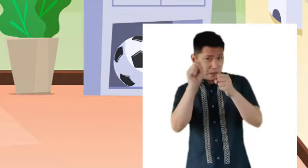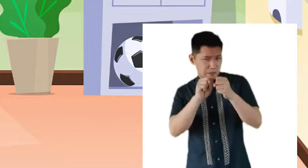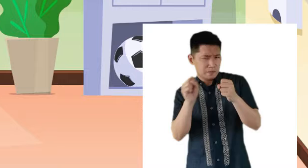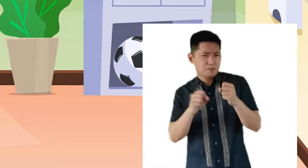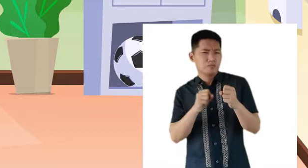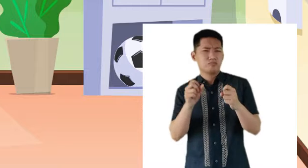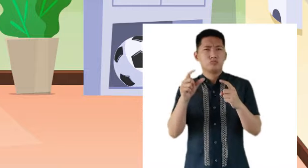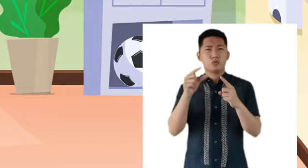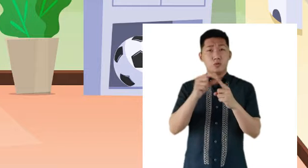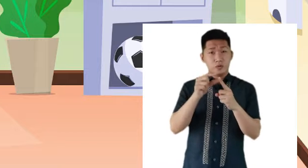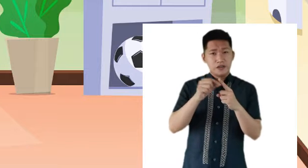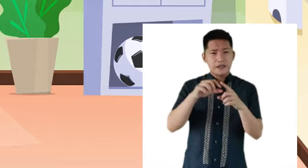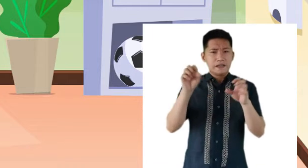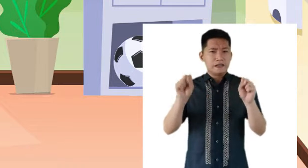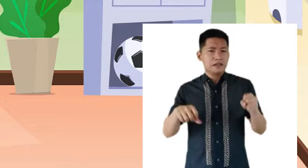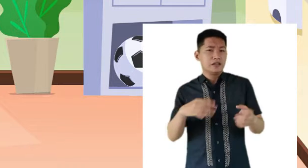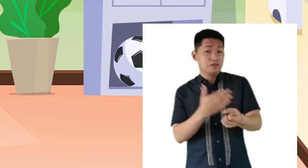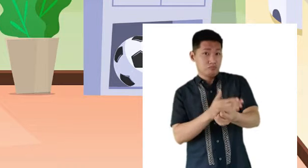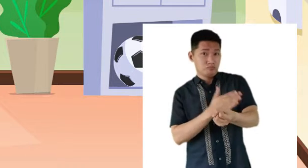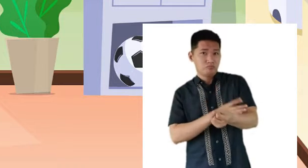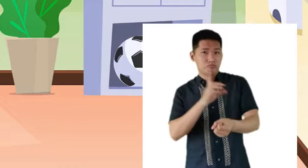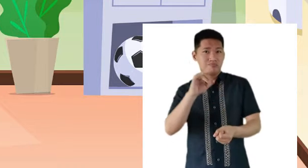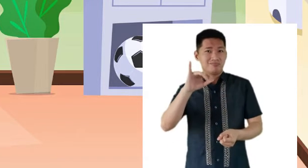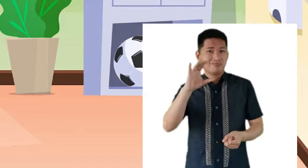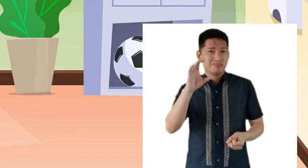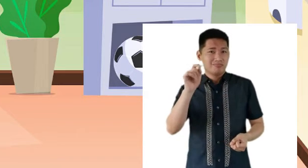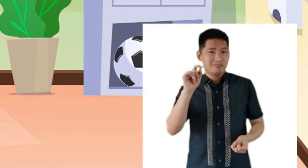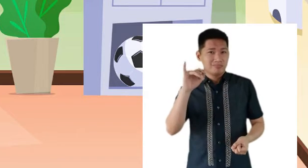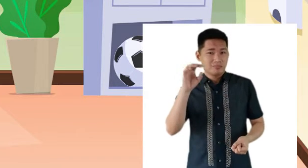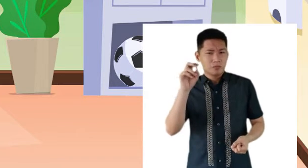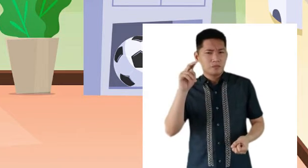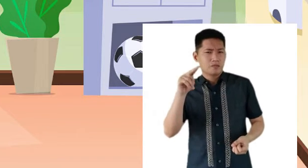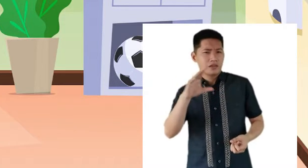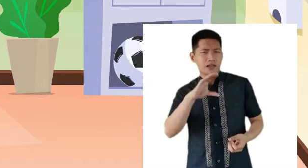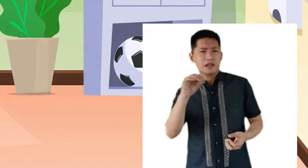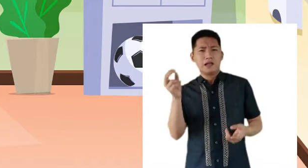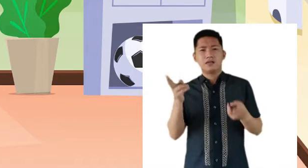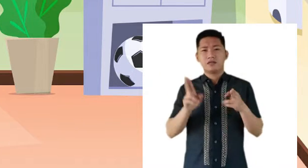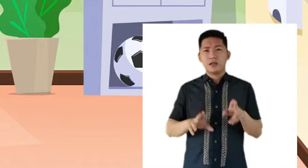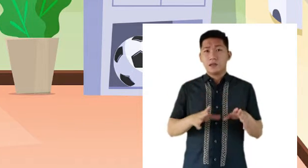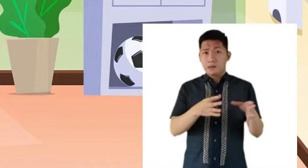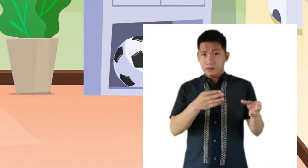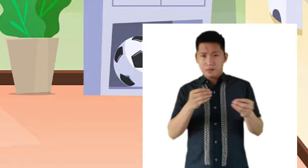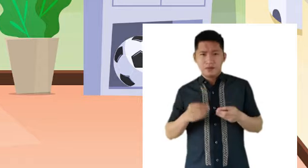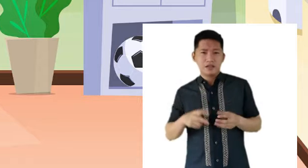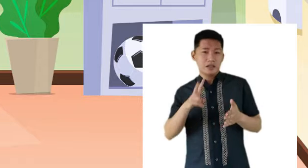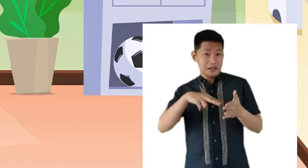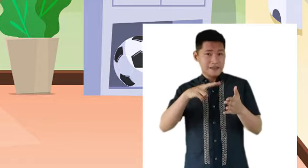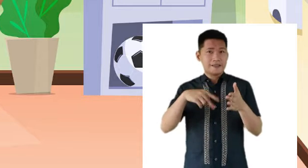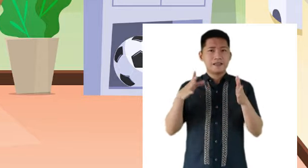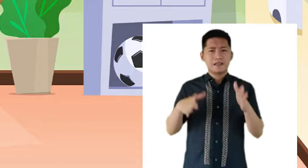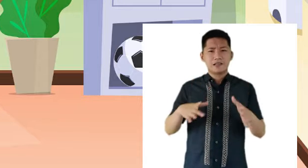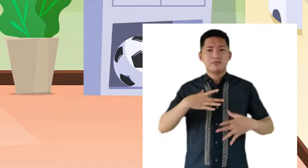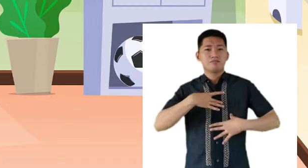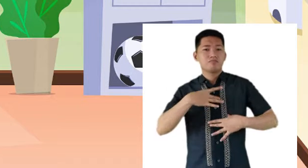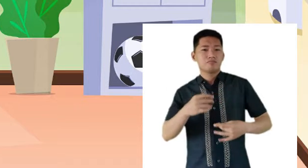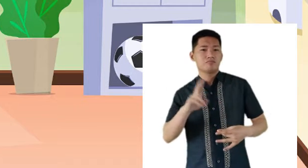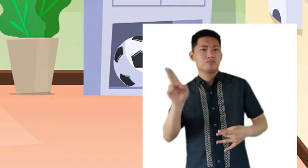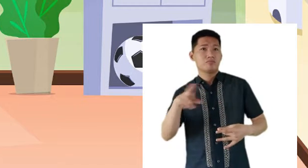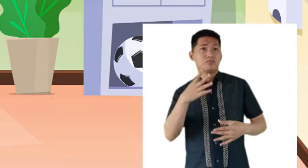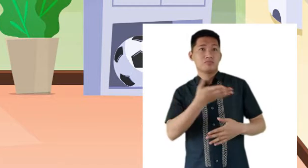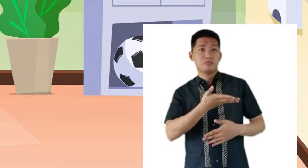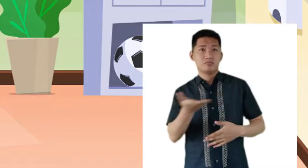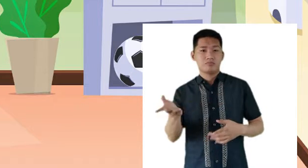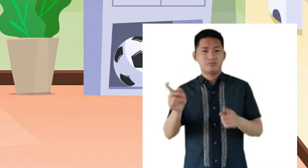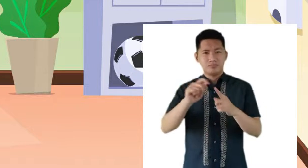Specific words can improve your diction and consequently get your reader's interest in using them. A thesaurus can help you